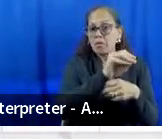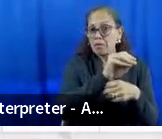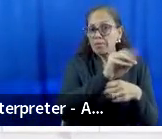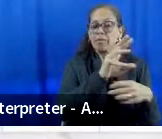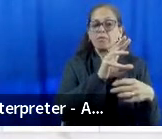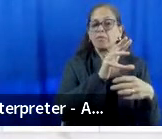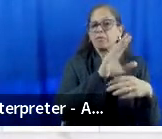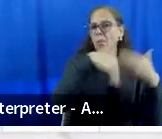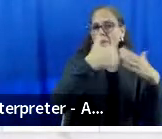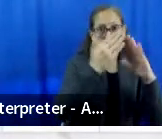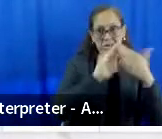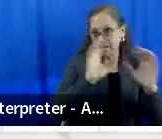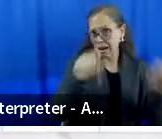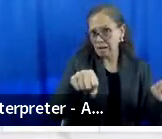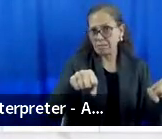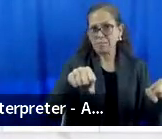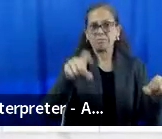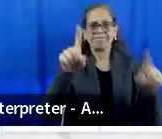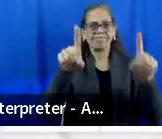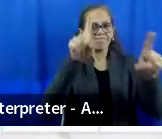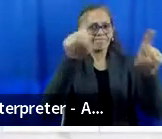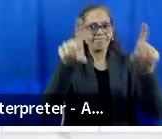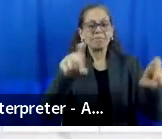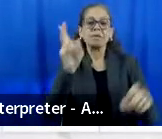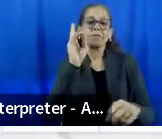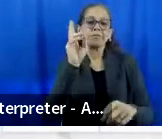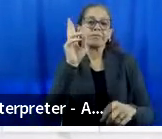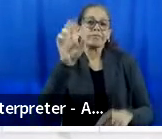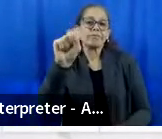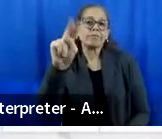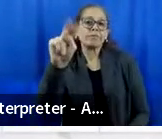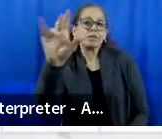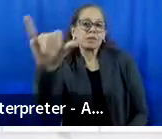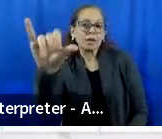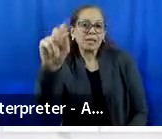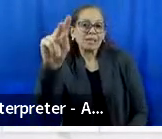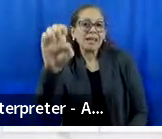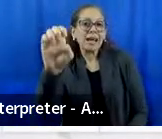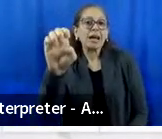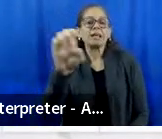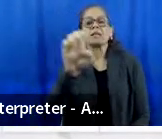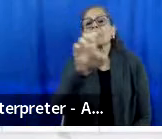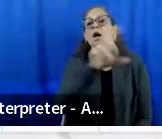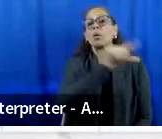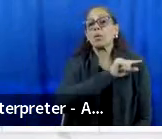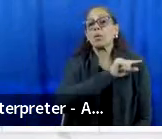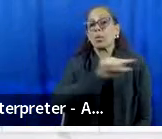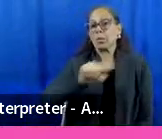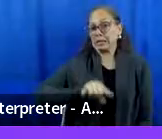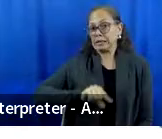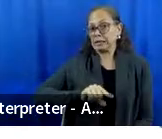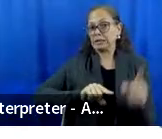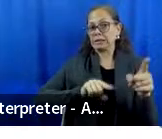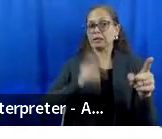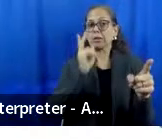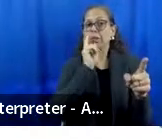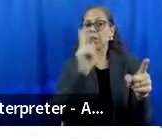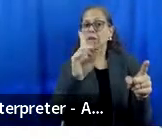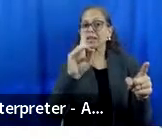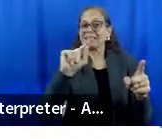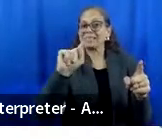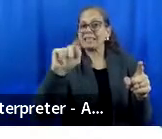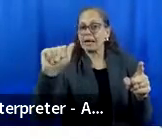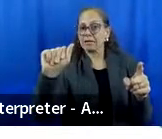For example, let's select the Sunnyside and Woodside area in Queens, Then view data.